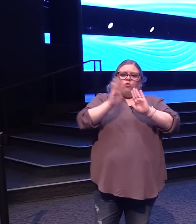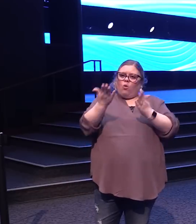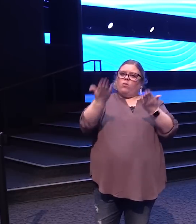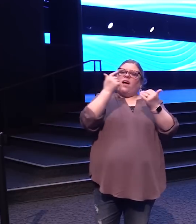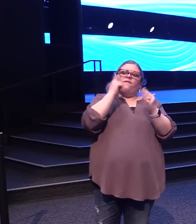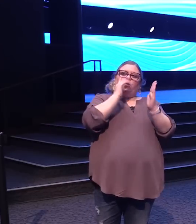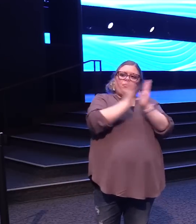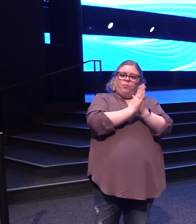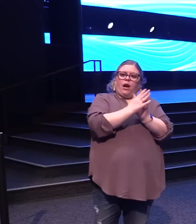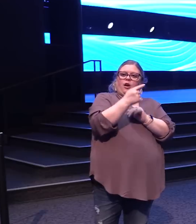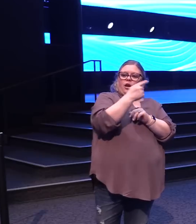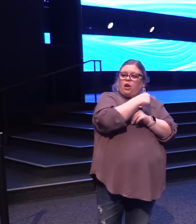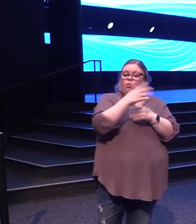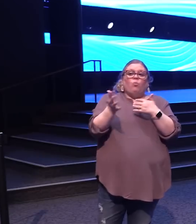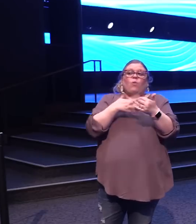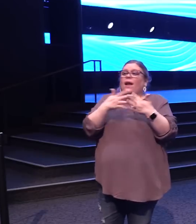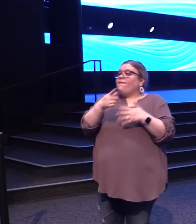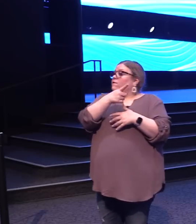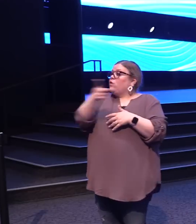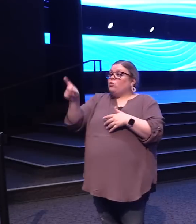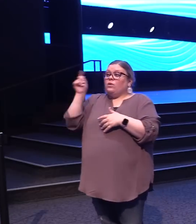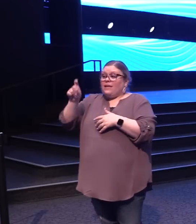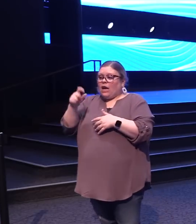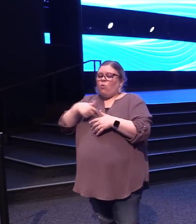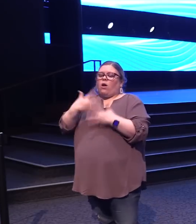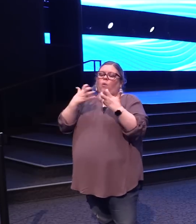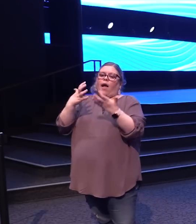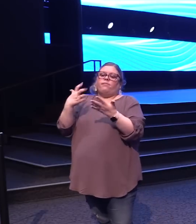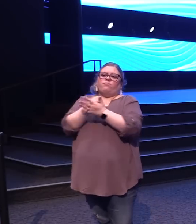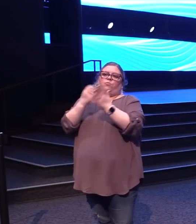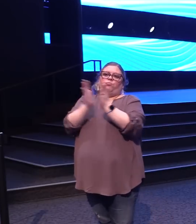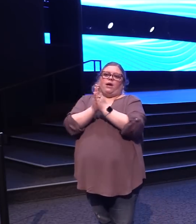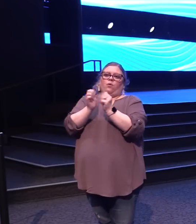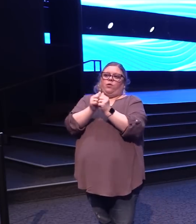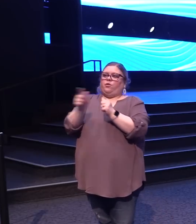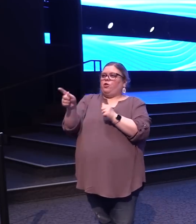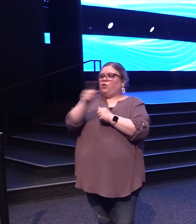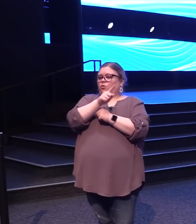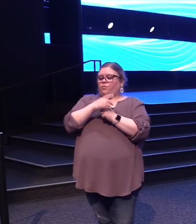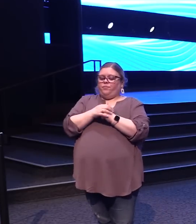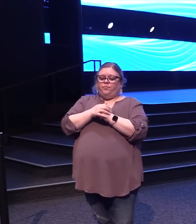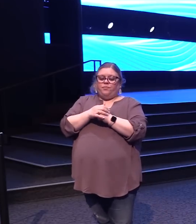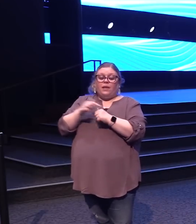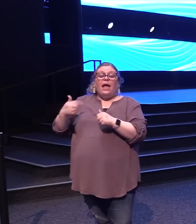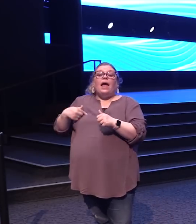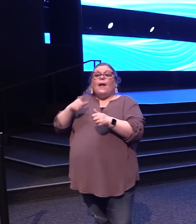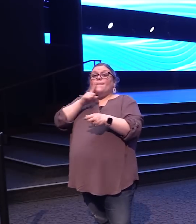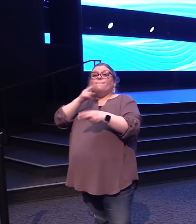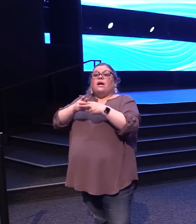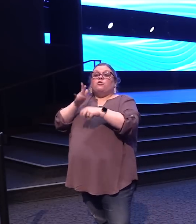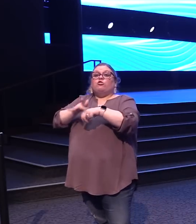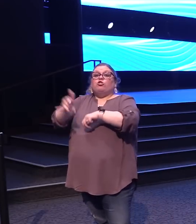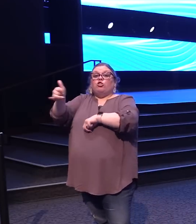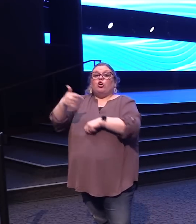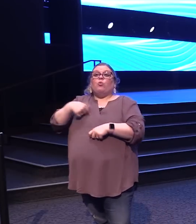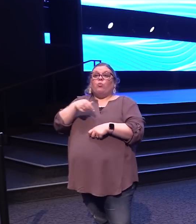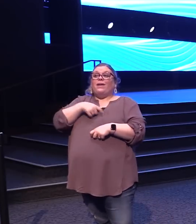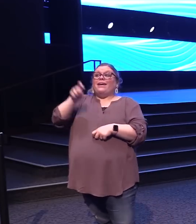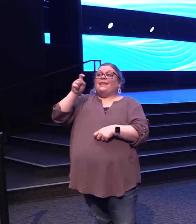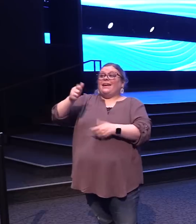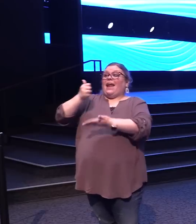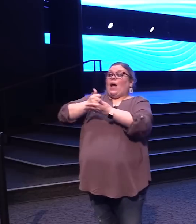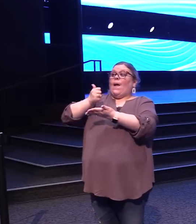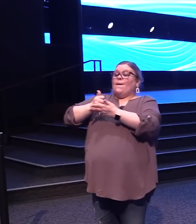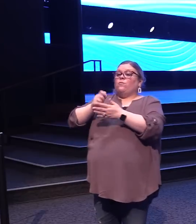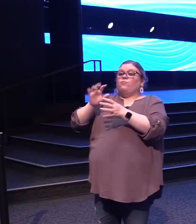for that miracle. Whatever need you have, we would love the opportunity to pray for you. Well, as I mentioned earlier, we need help